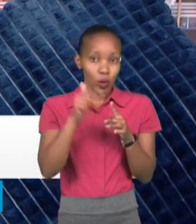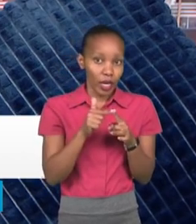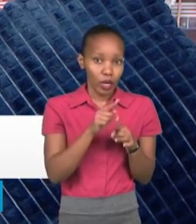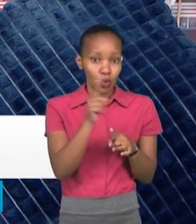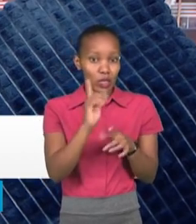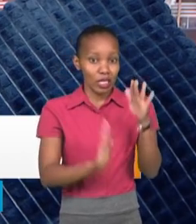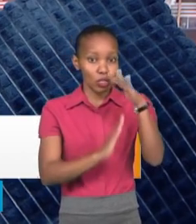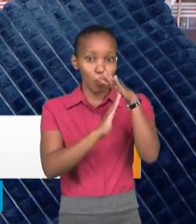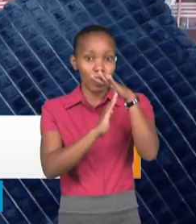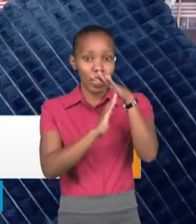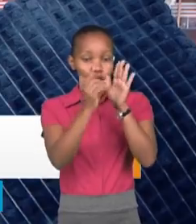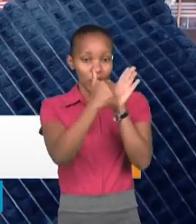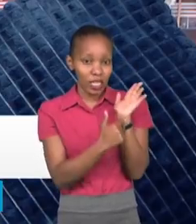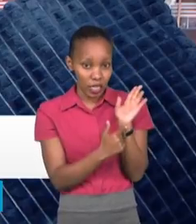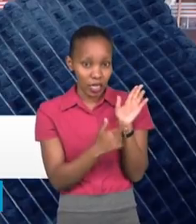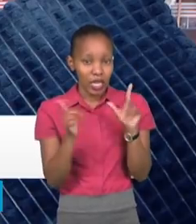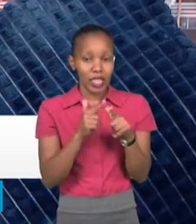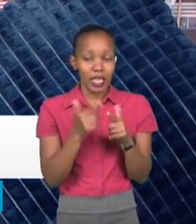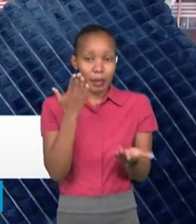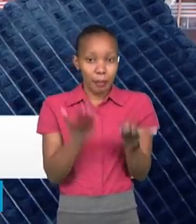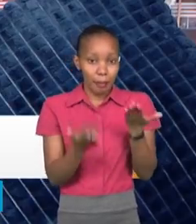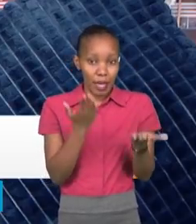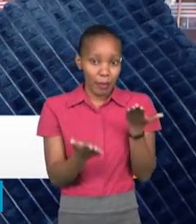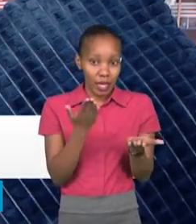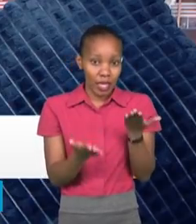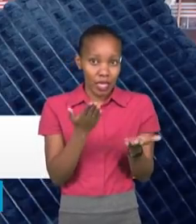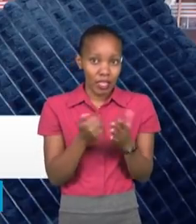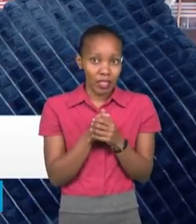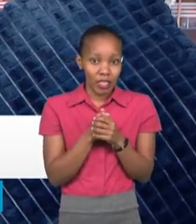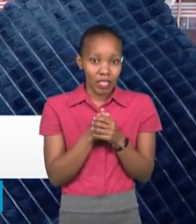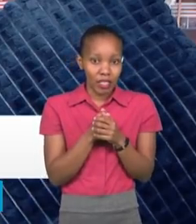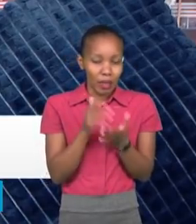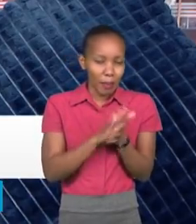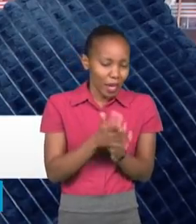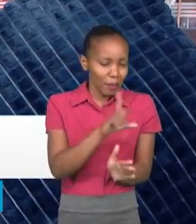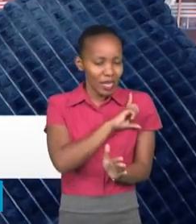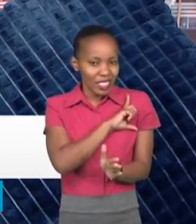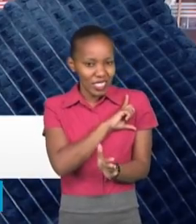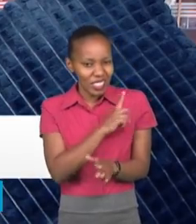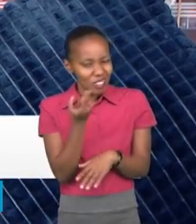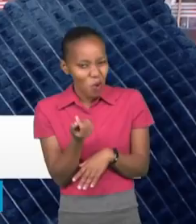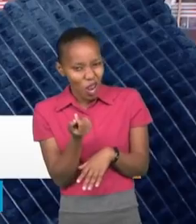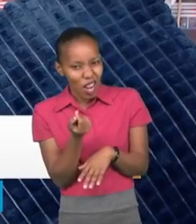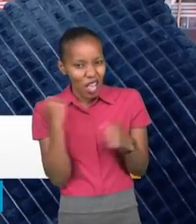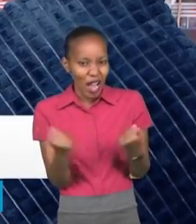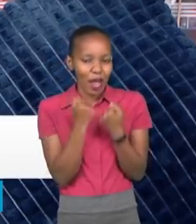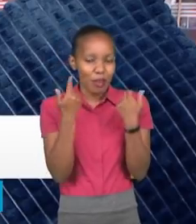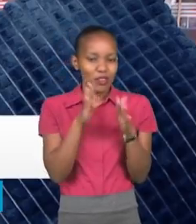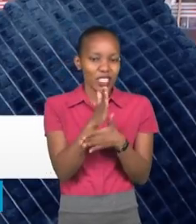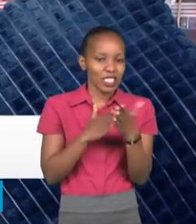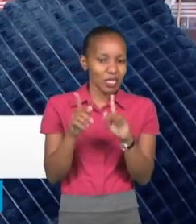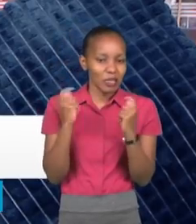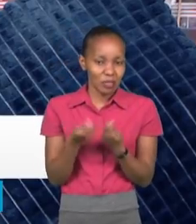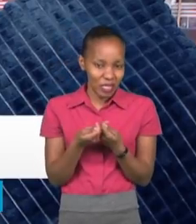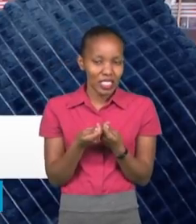top of the league, you might tend to slacken a bit. And it has happened, I think, to some of the